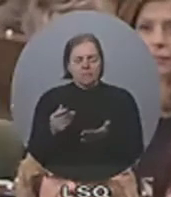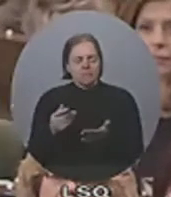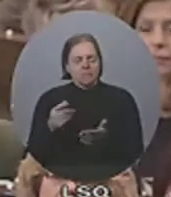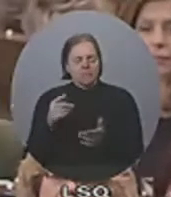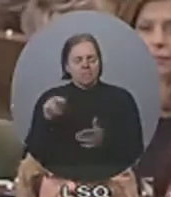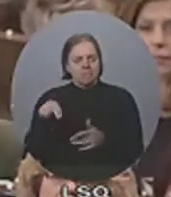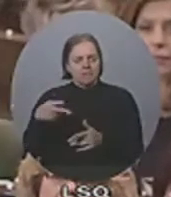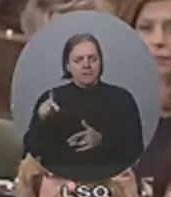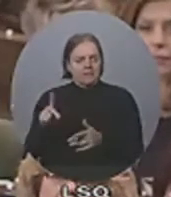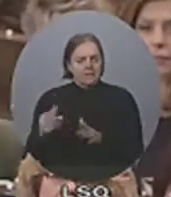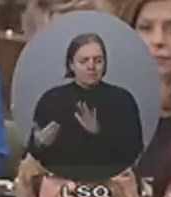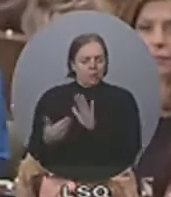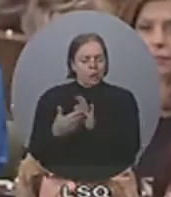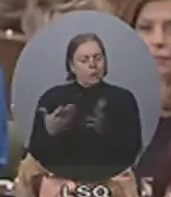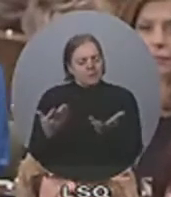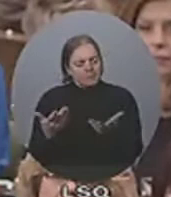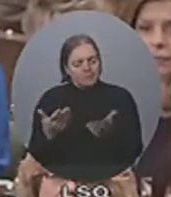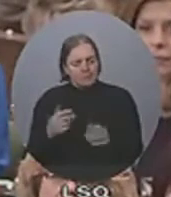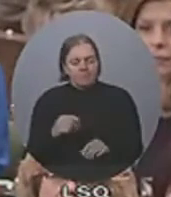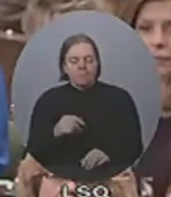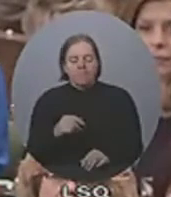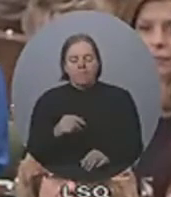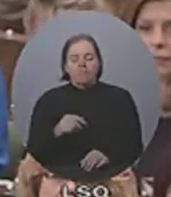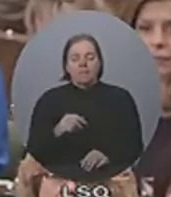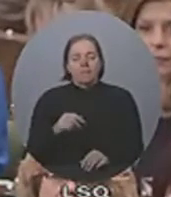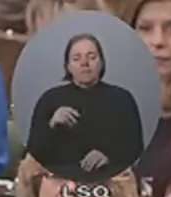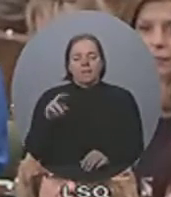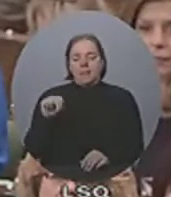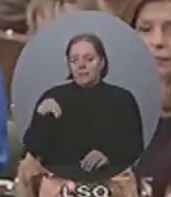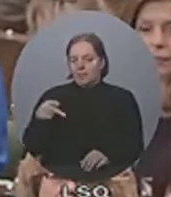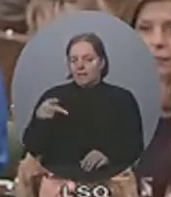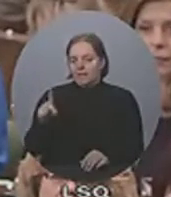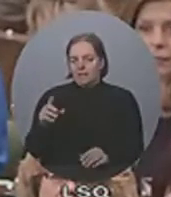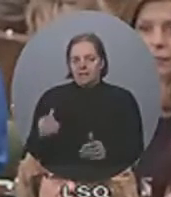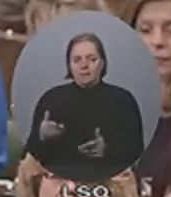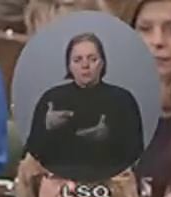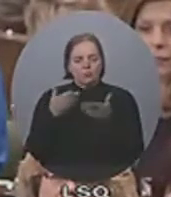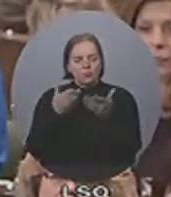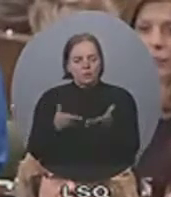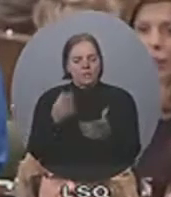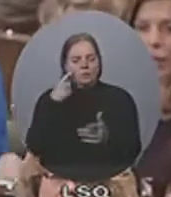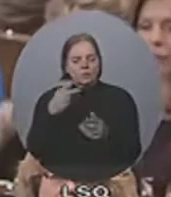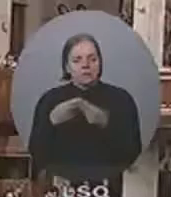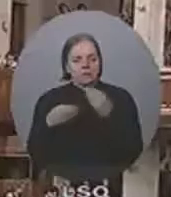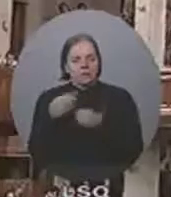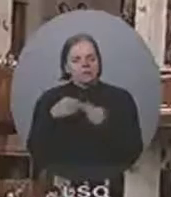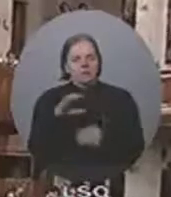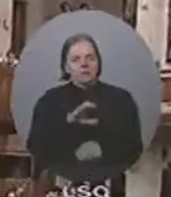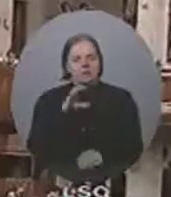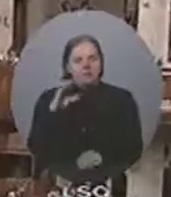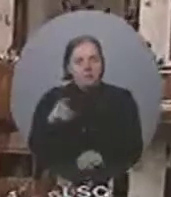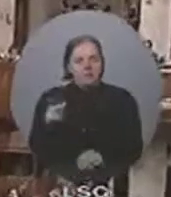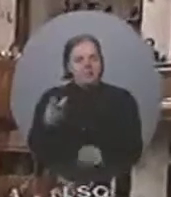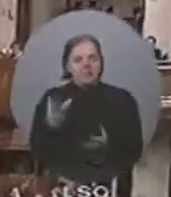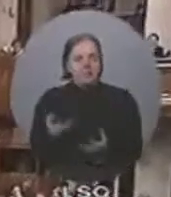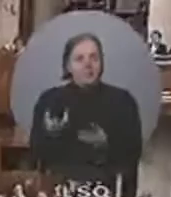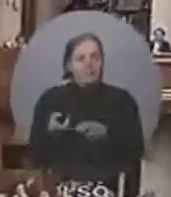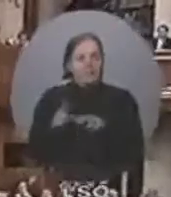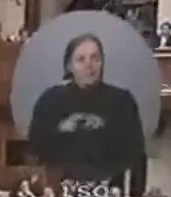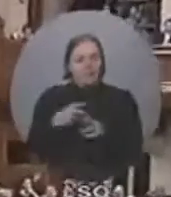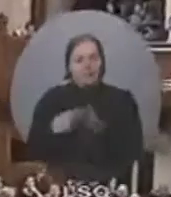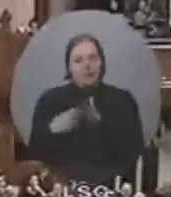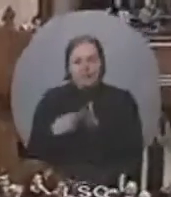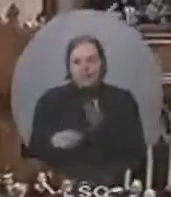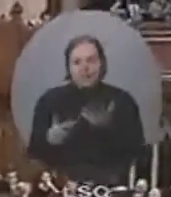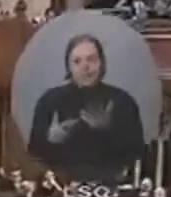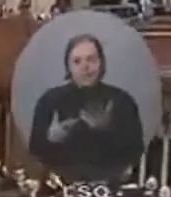economy, raising taxes, shutting down industries, blocking trade, they will never be the policies of this government. The Honourable Member for